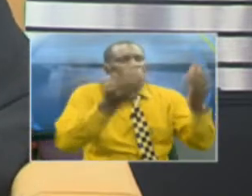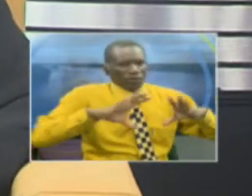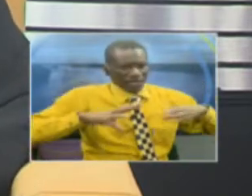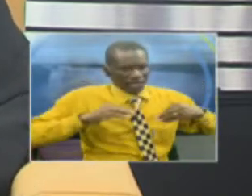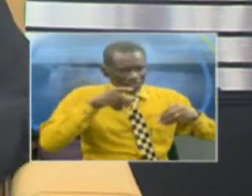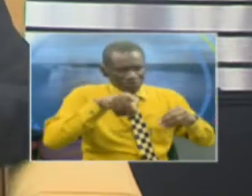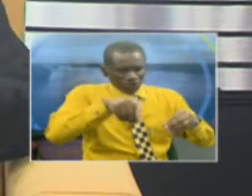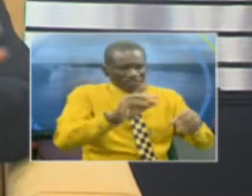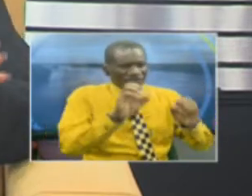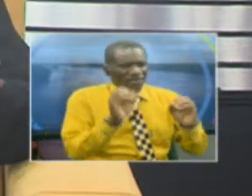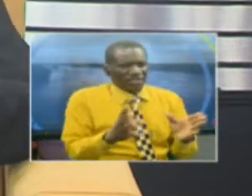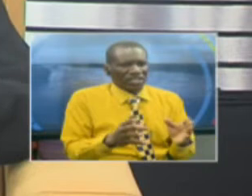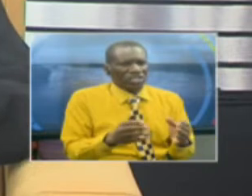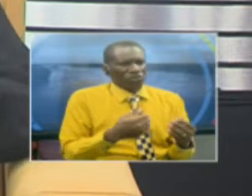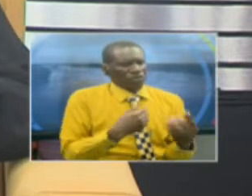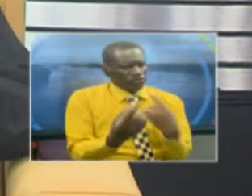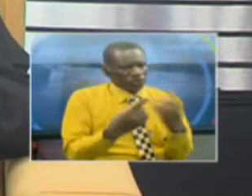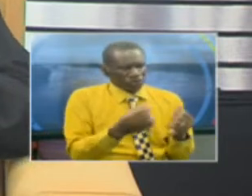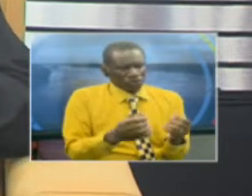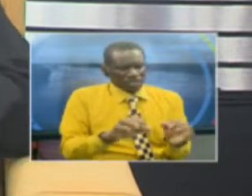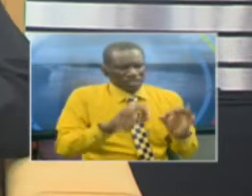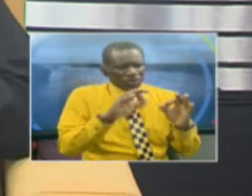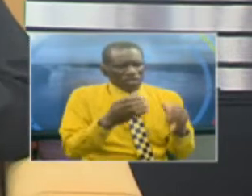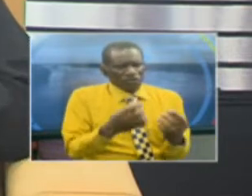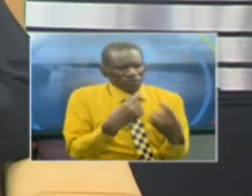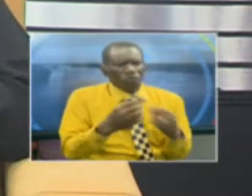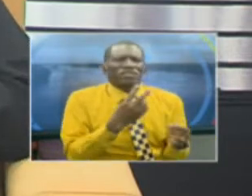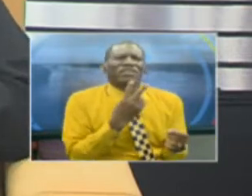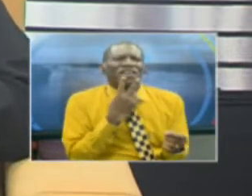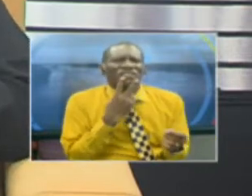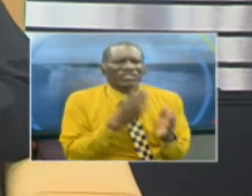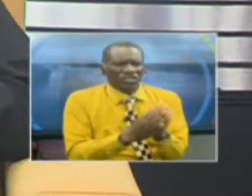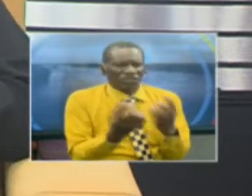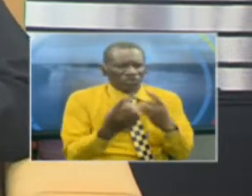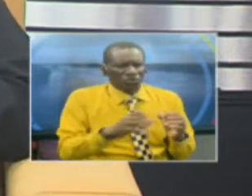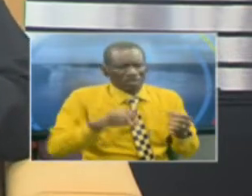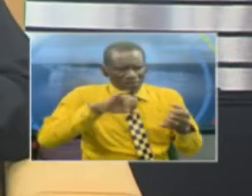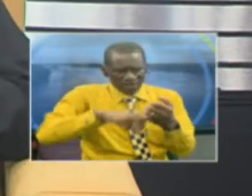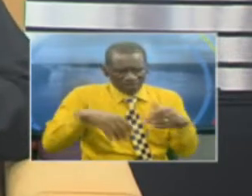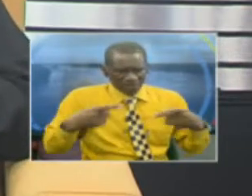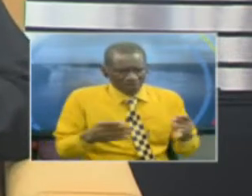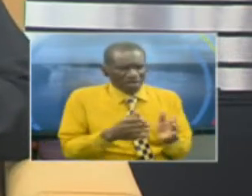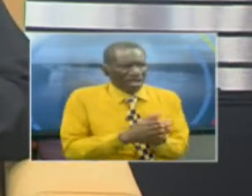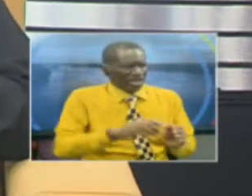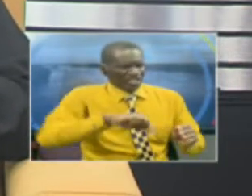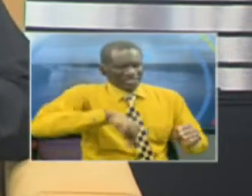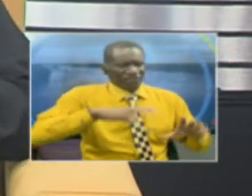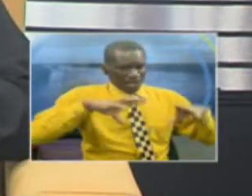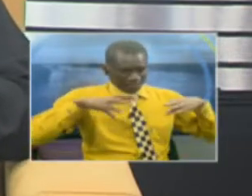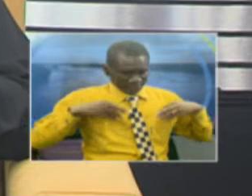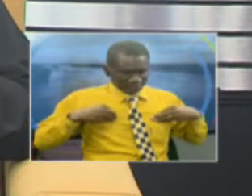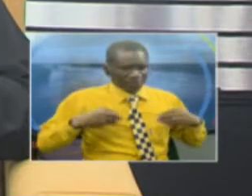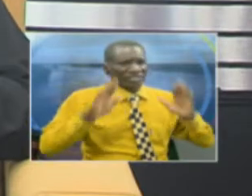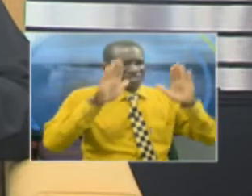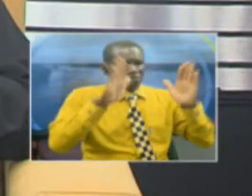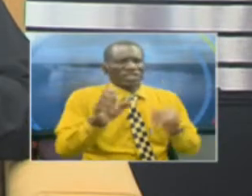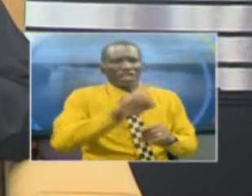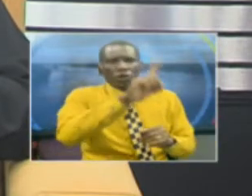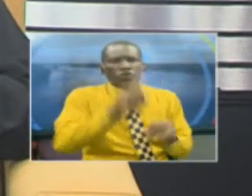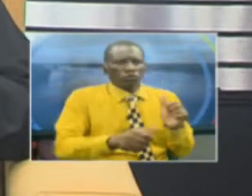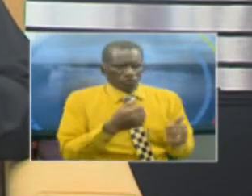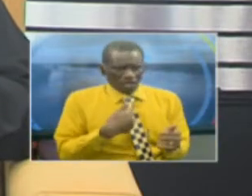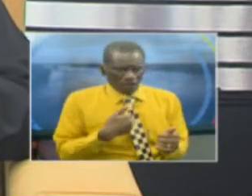which, we have talked to a couples and we've talked to Elvis too, and clearly self-acceptance is there. But the question is,